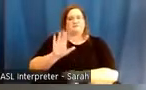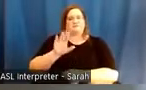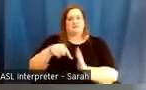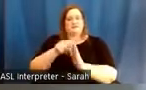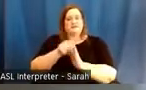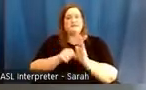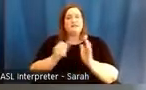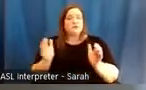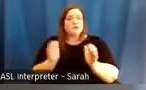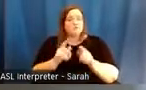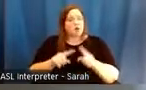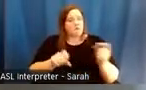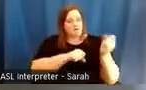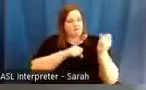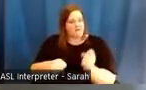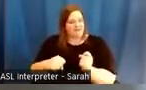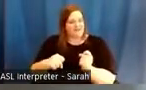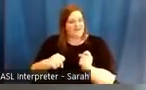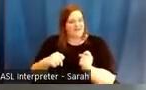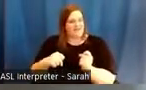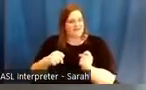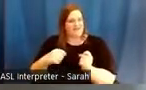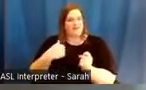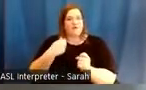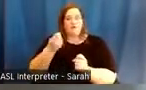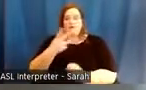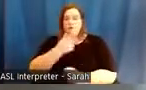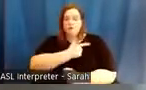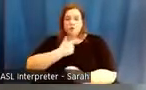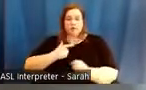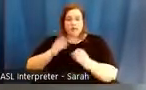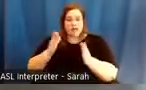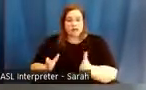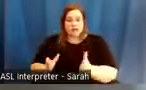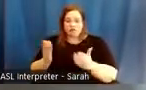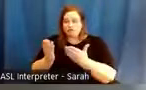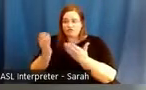but mighty. We have a few legislators here, we've got folks